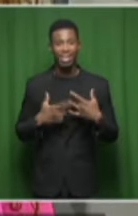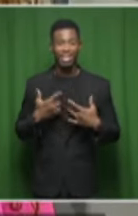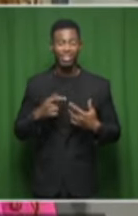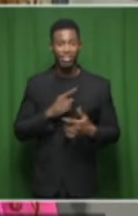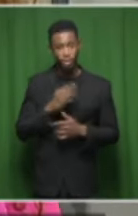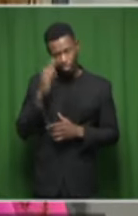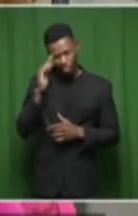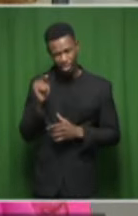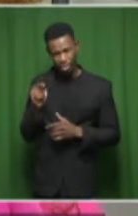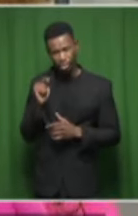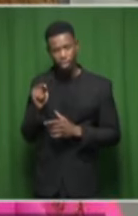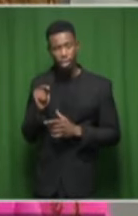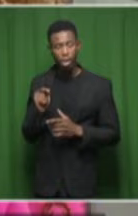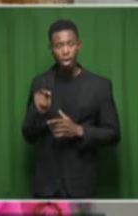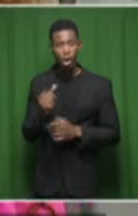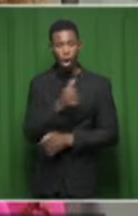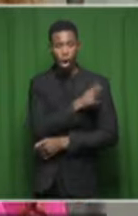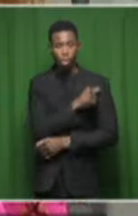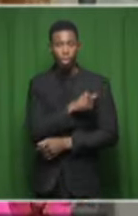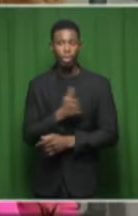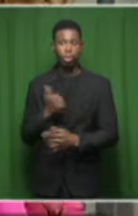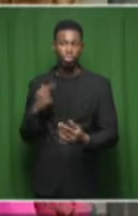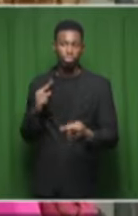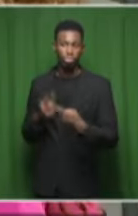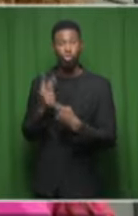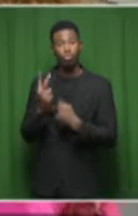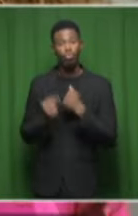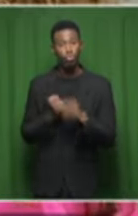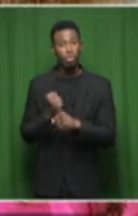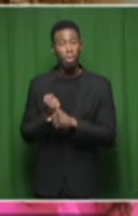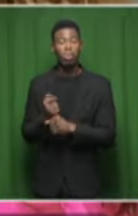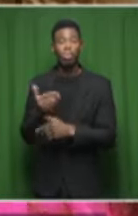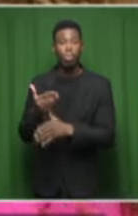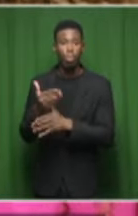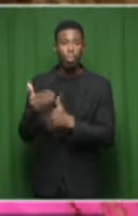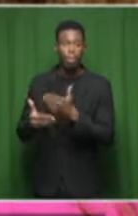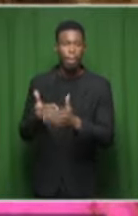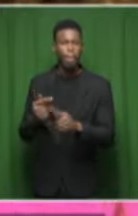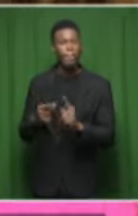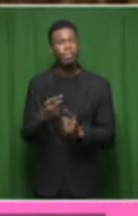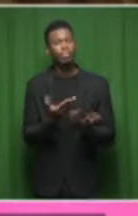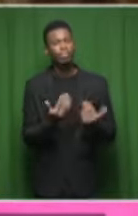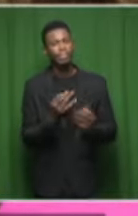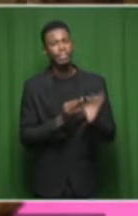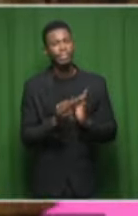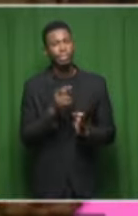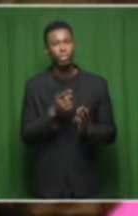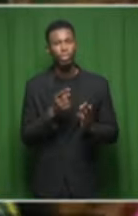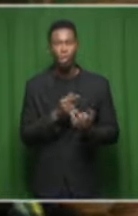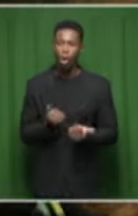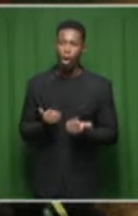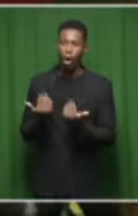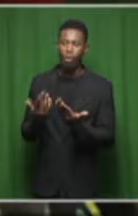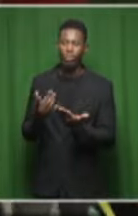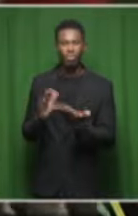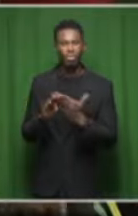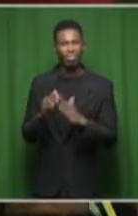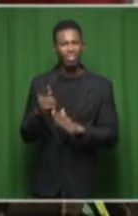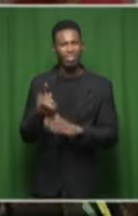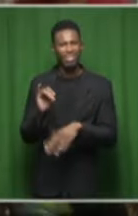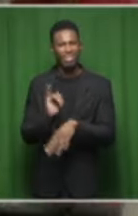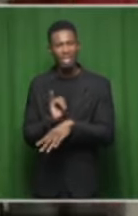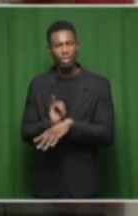in operation for 2 years now, but if you could just talk to us about what it will offer the community of Inanda, KwaMashu